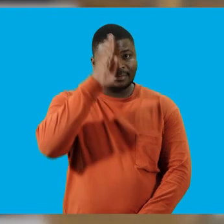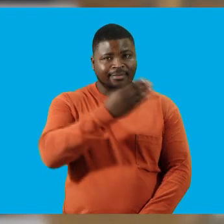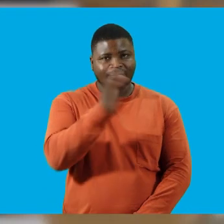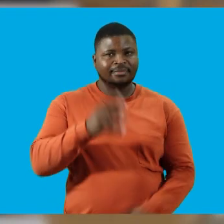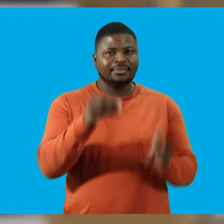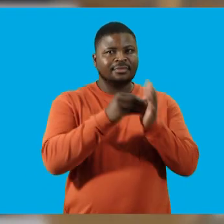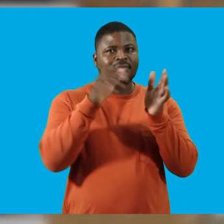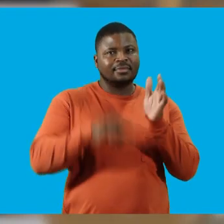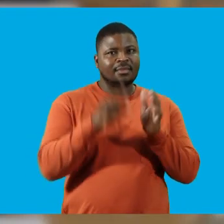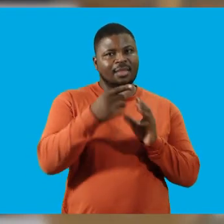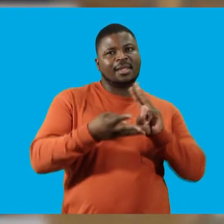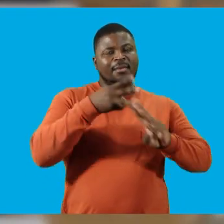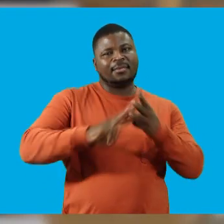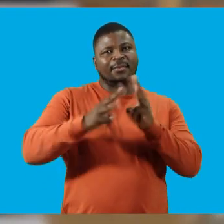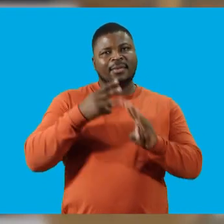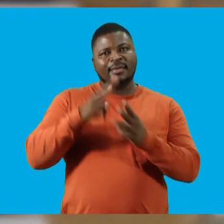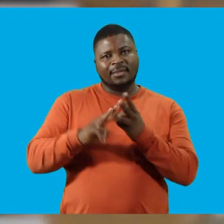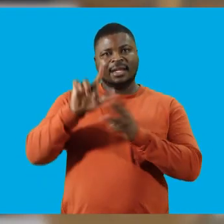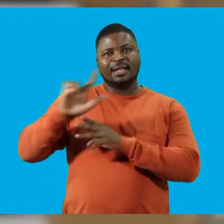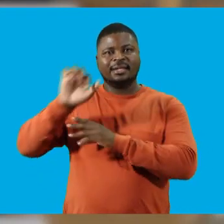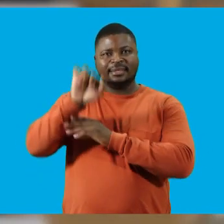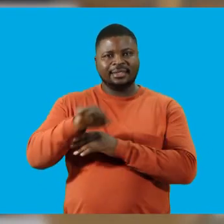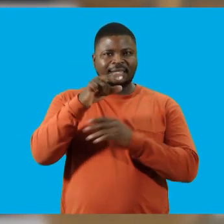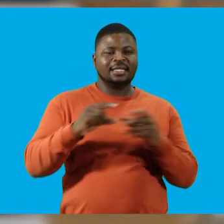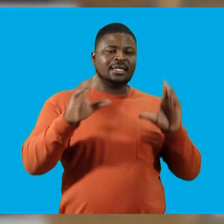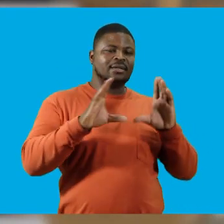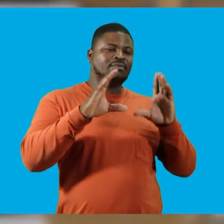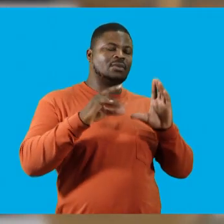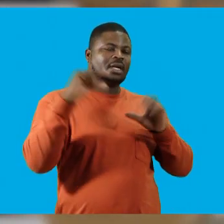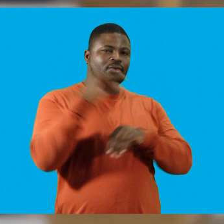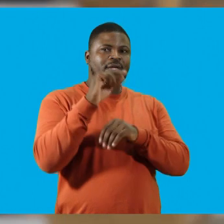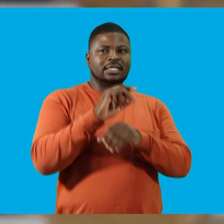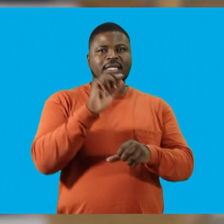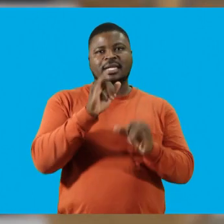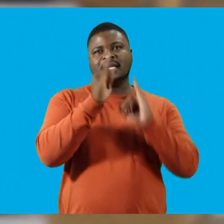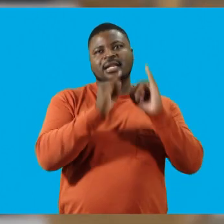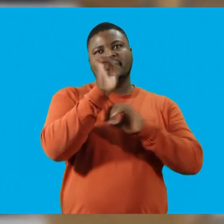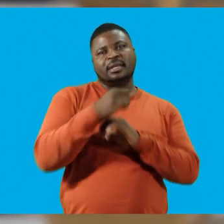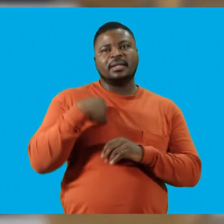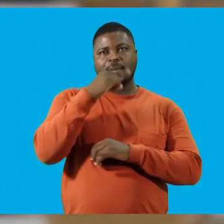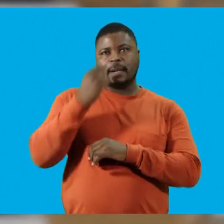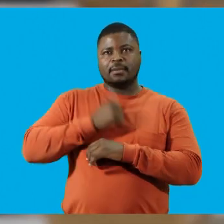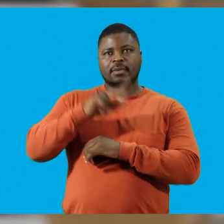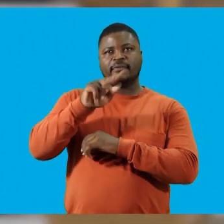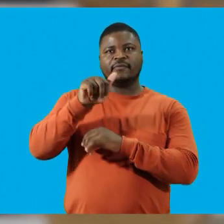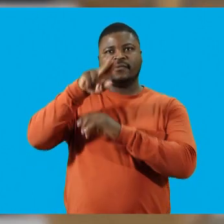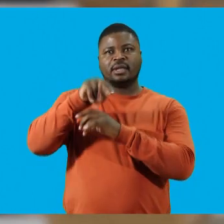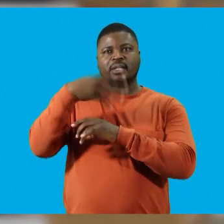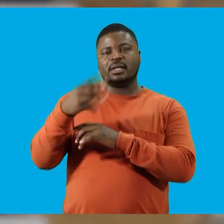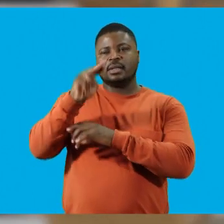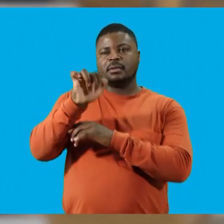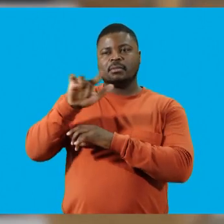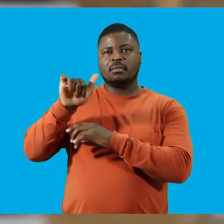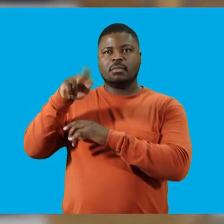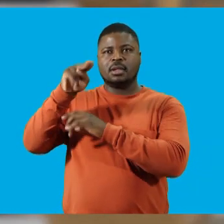Good day, learners. This is Mathematical Literacy Grade 11. I am Miss Nina Vermeulen, and we will be doing volume